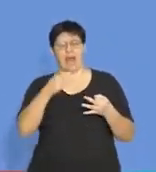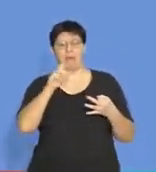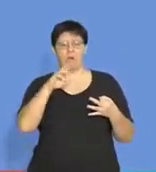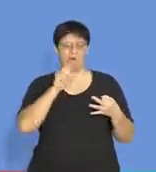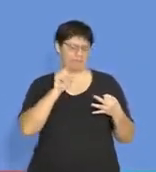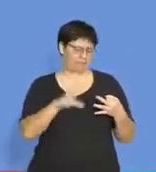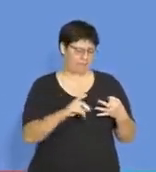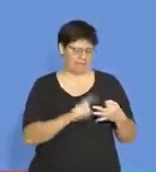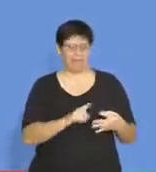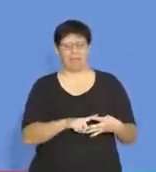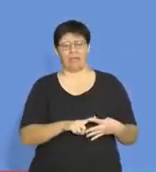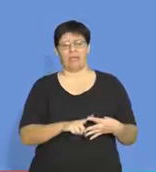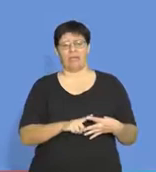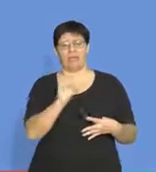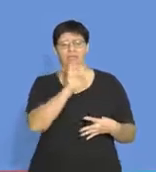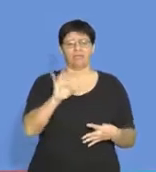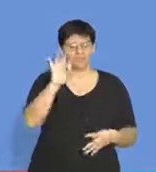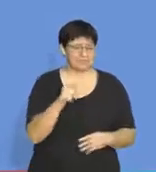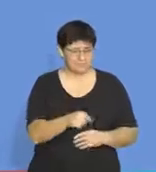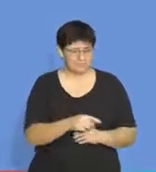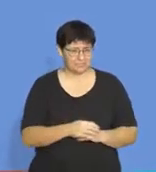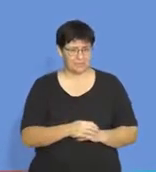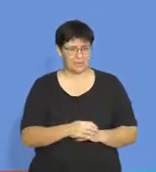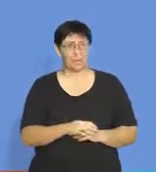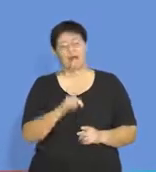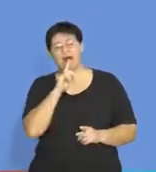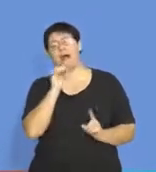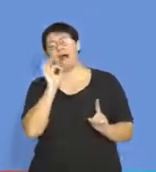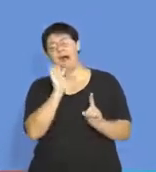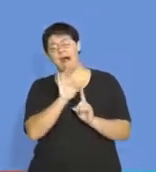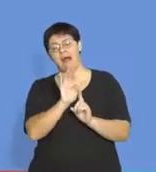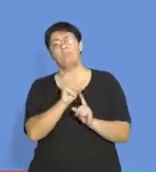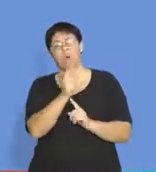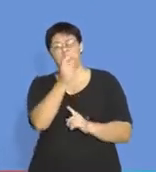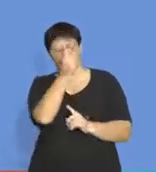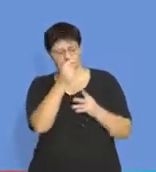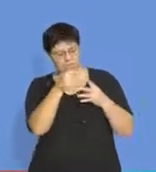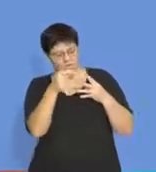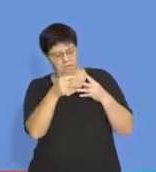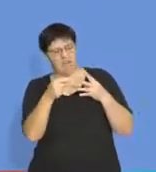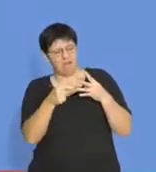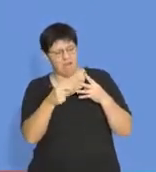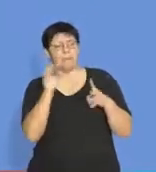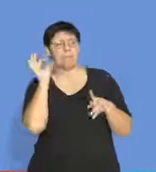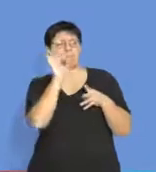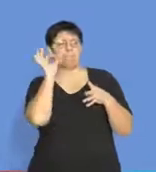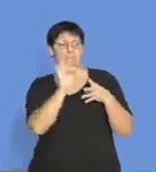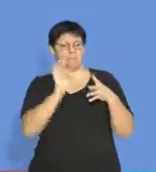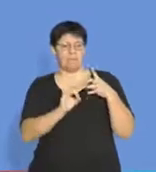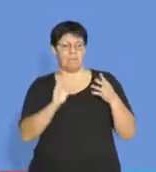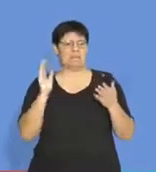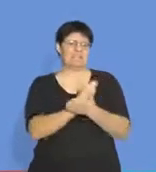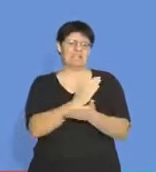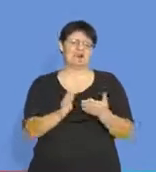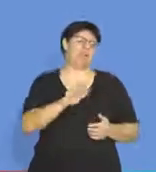cubic, and the others. But we're just gonna pin it down to a few and not all of them, because some of them we're not